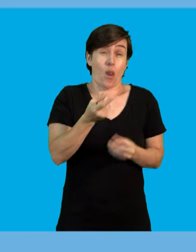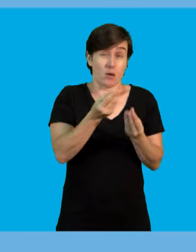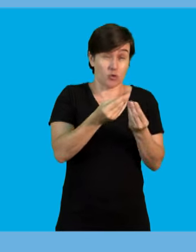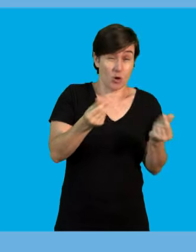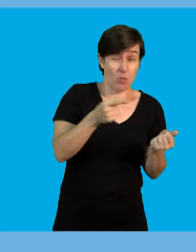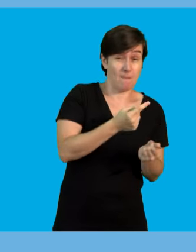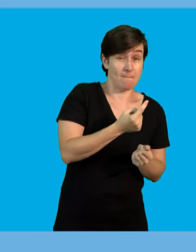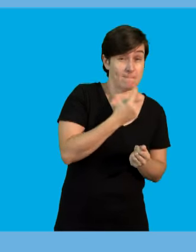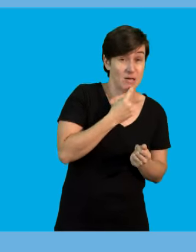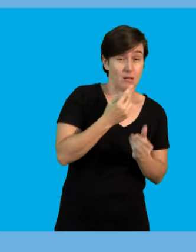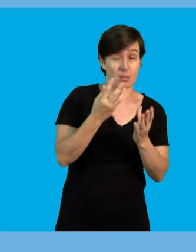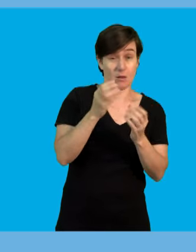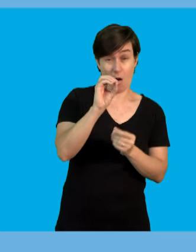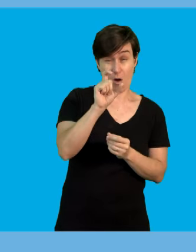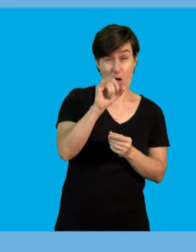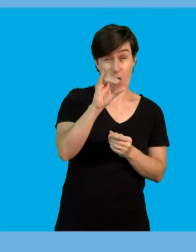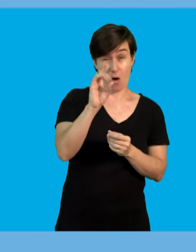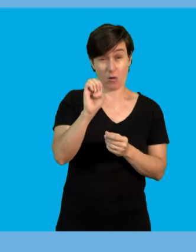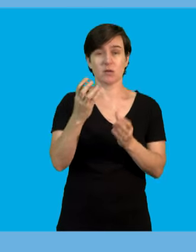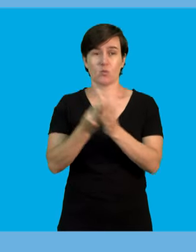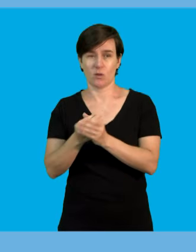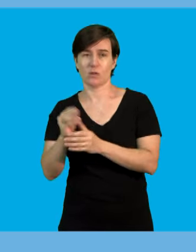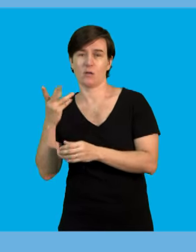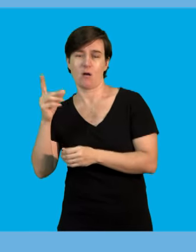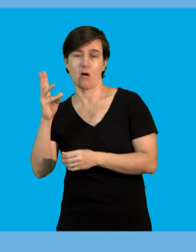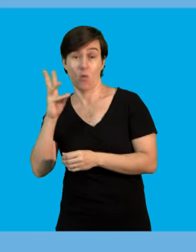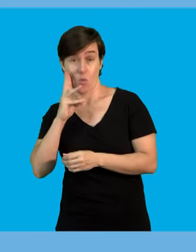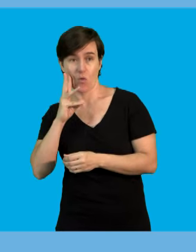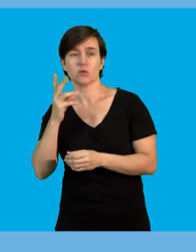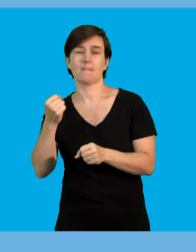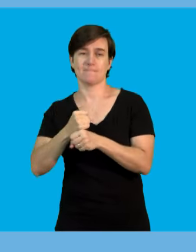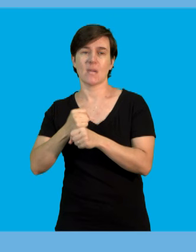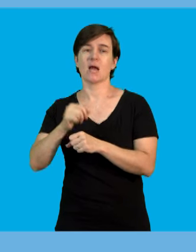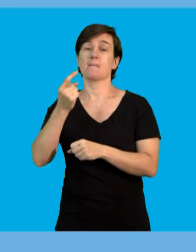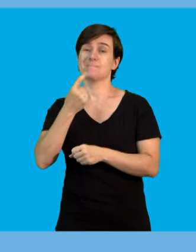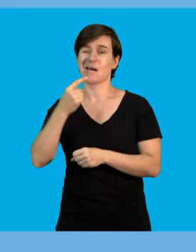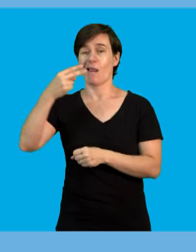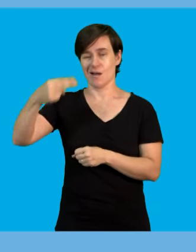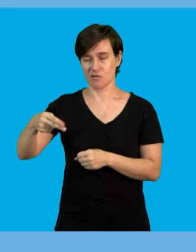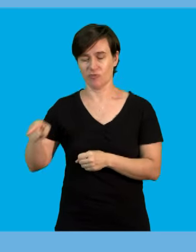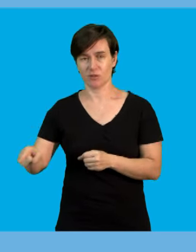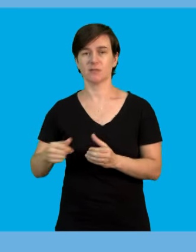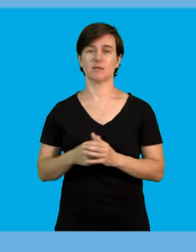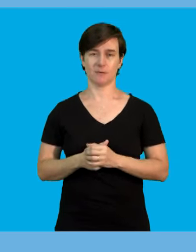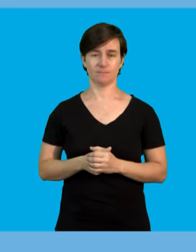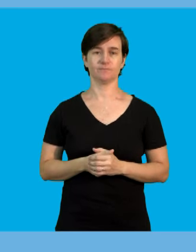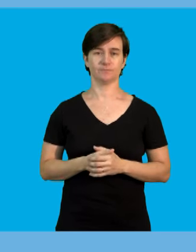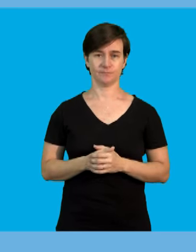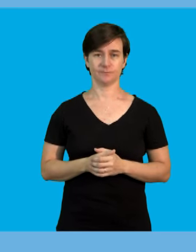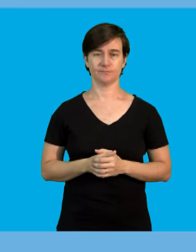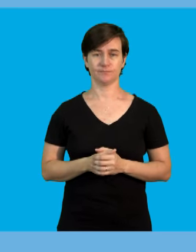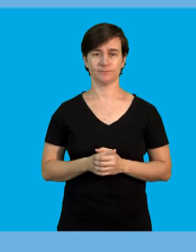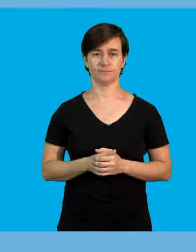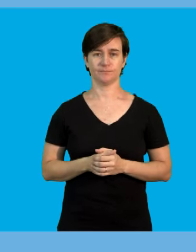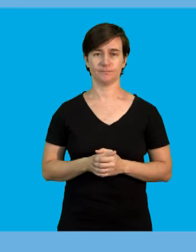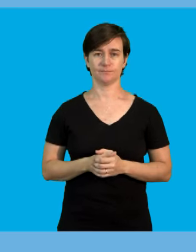soluble metal oxide with water. So again, we can either have a soluble metal oxide that is reacting with water, then we can